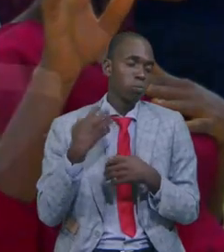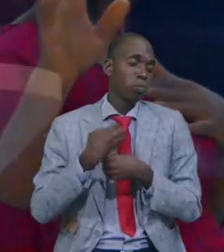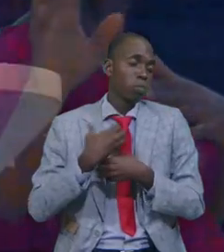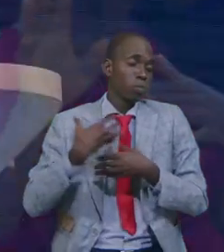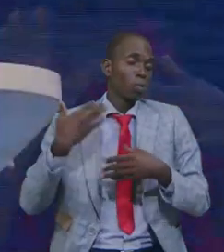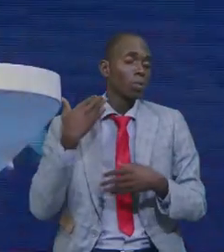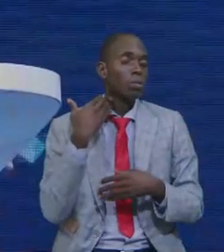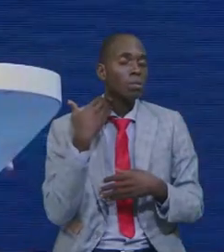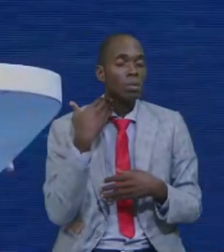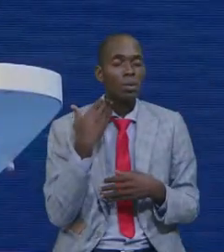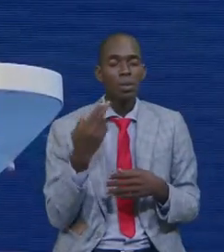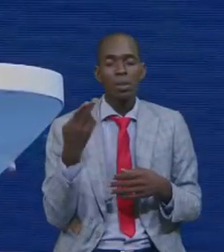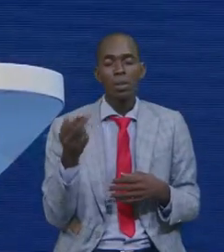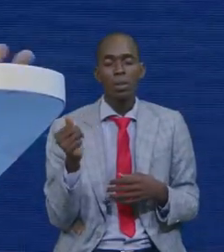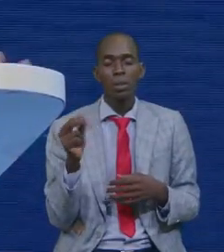hernia,